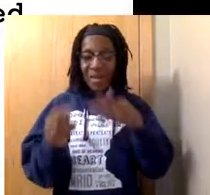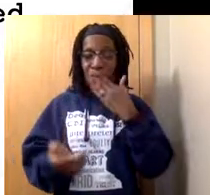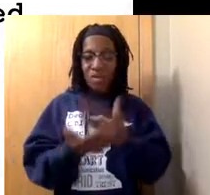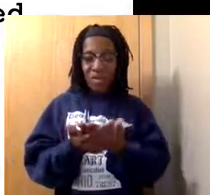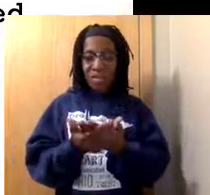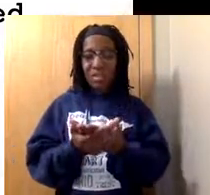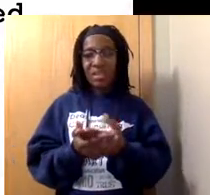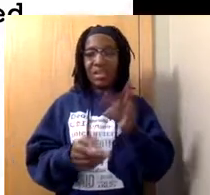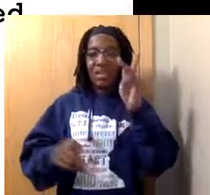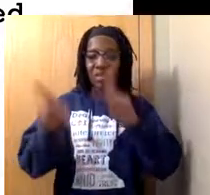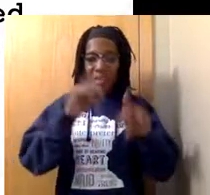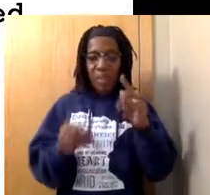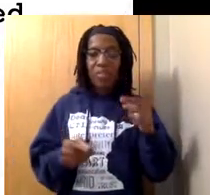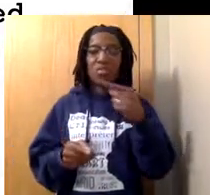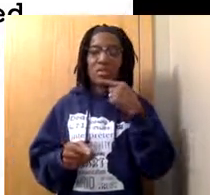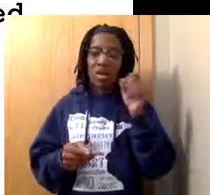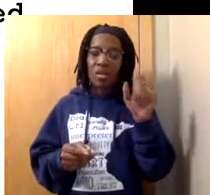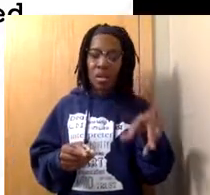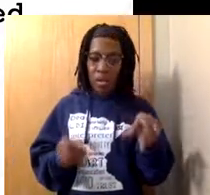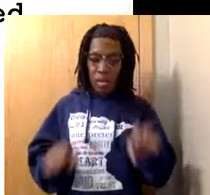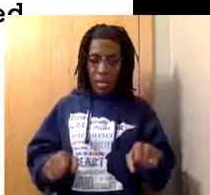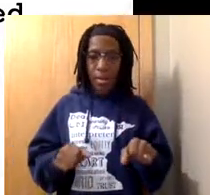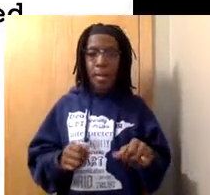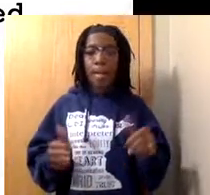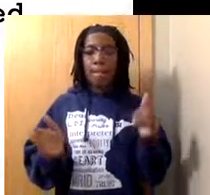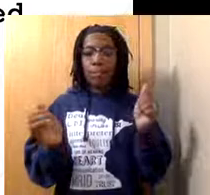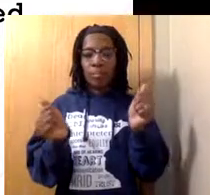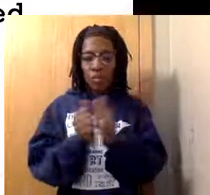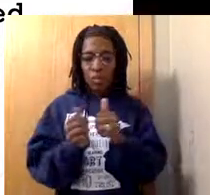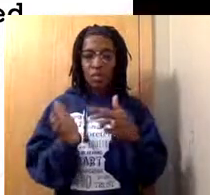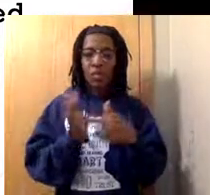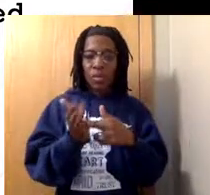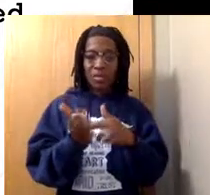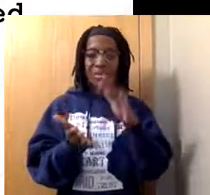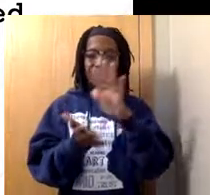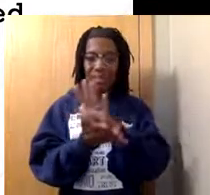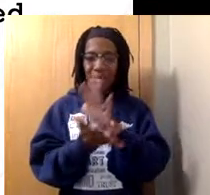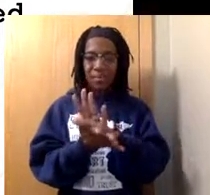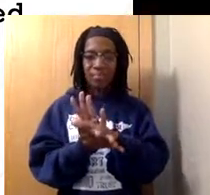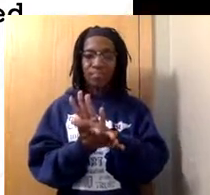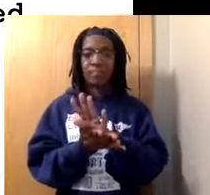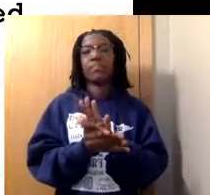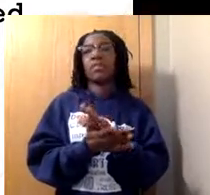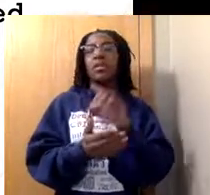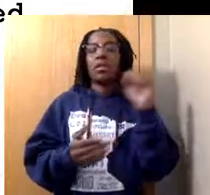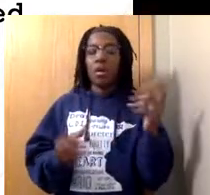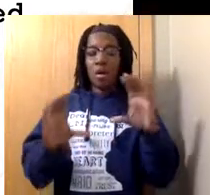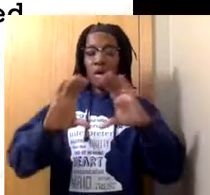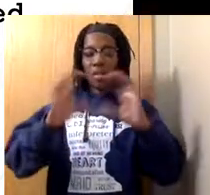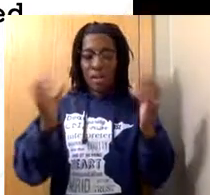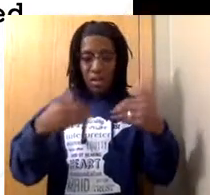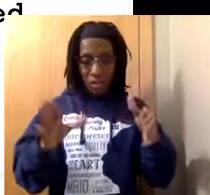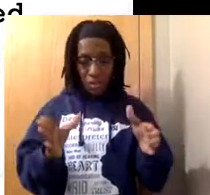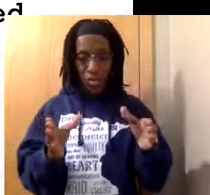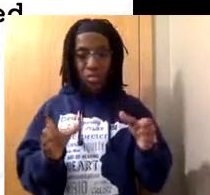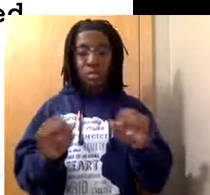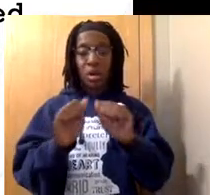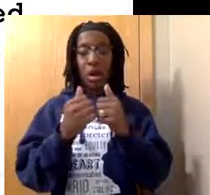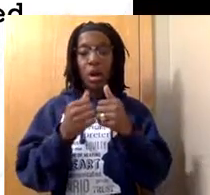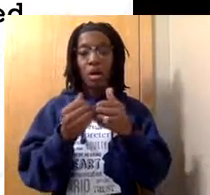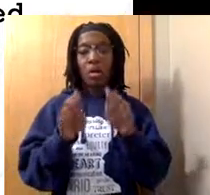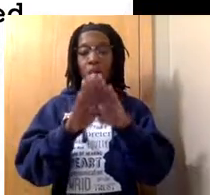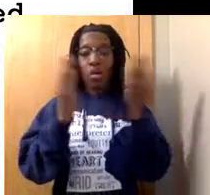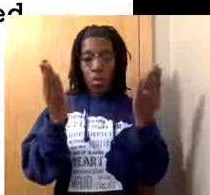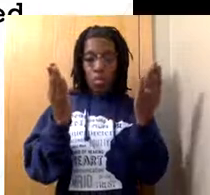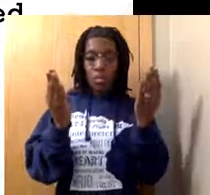And with the resources in the class, all the classrooms are open to all those that are in need